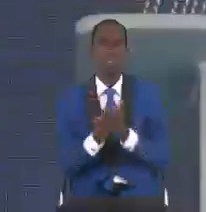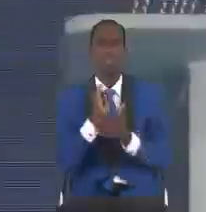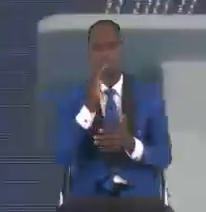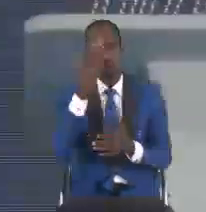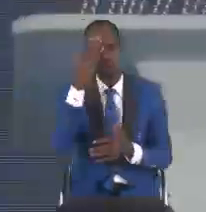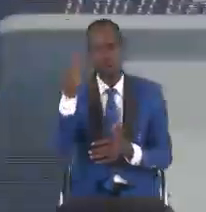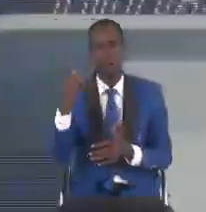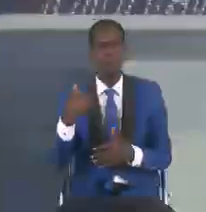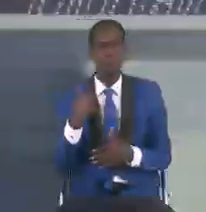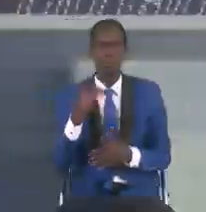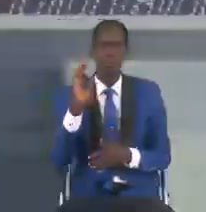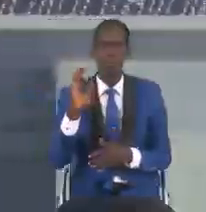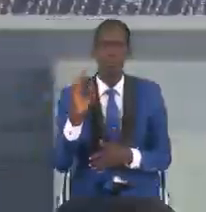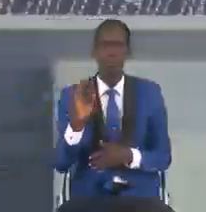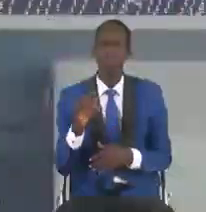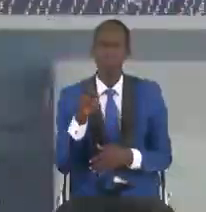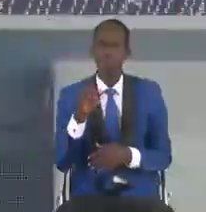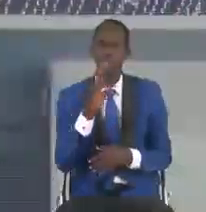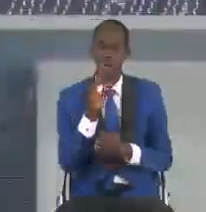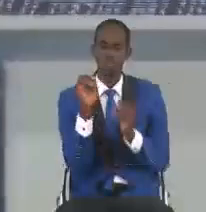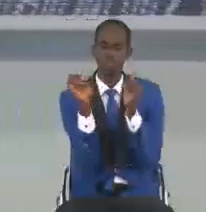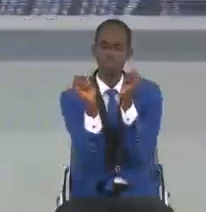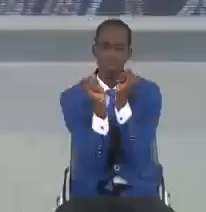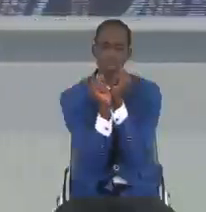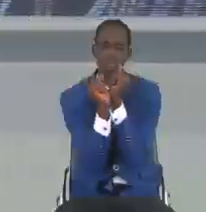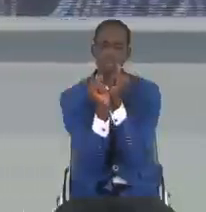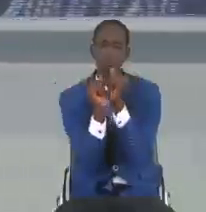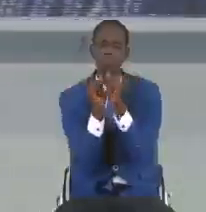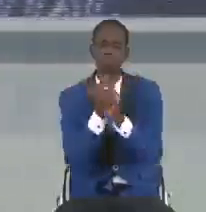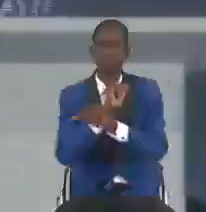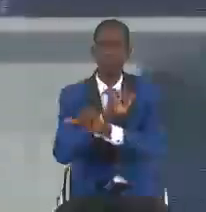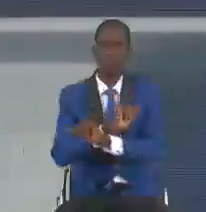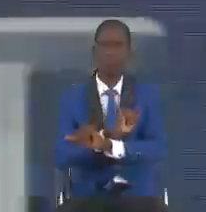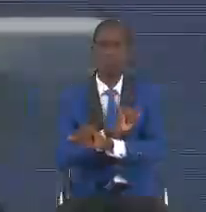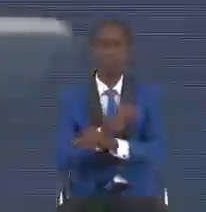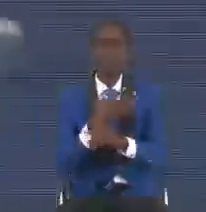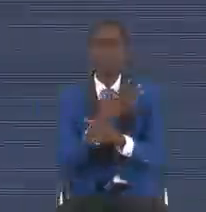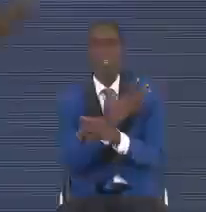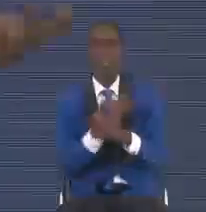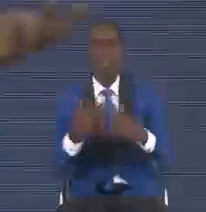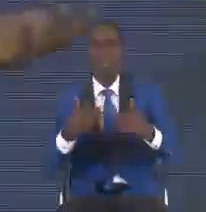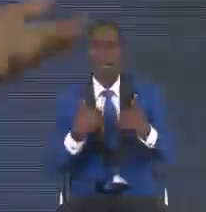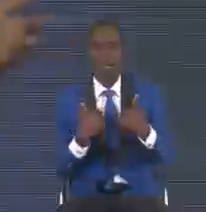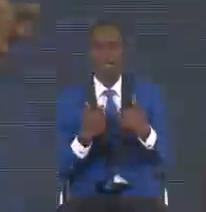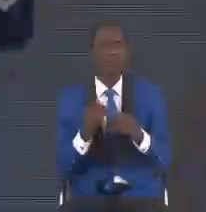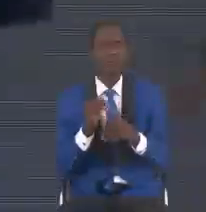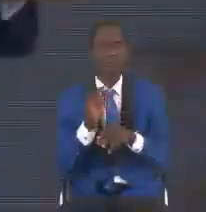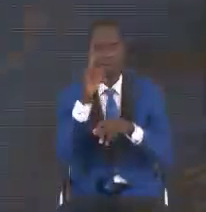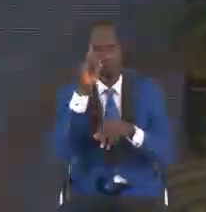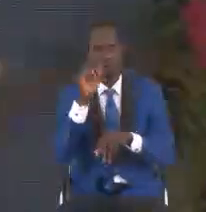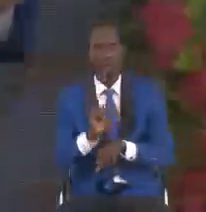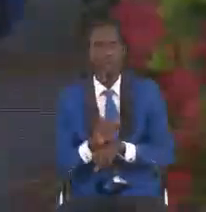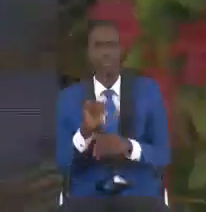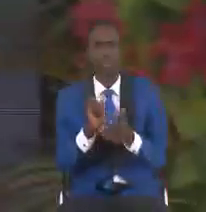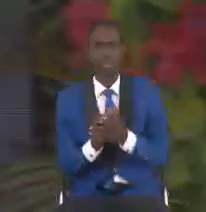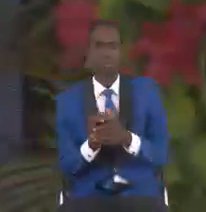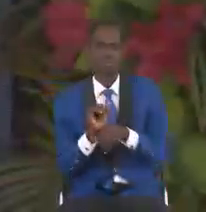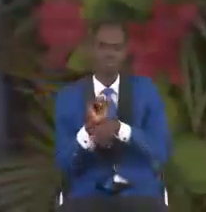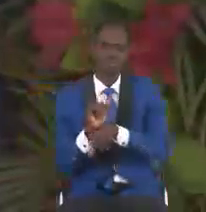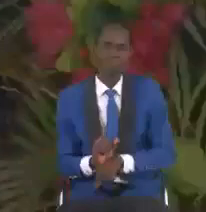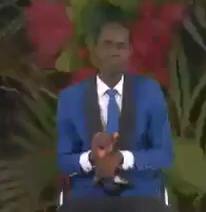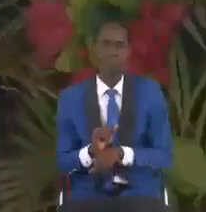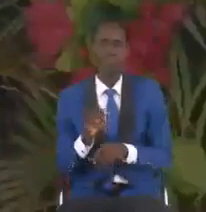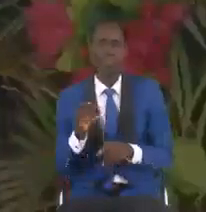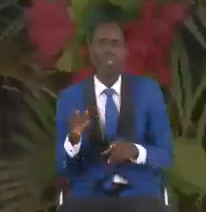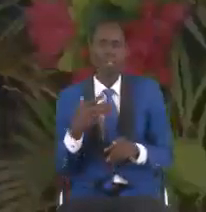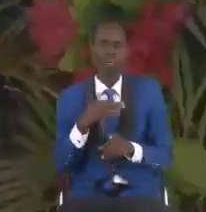are bound, they are chained, they have habits that bind them, and they have things that destroy their lives. And then you